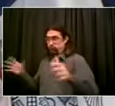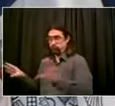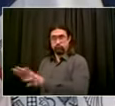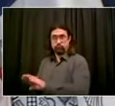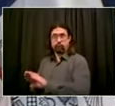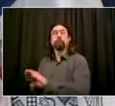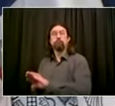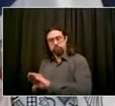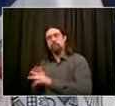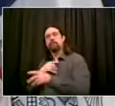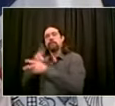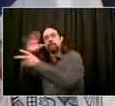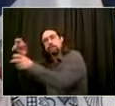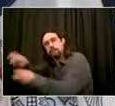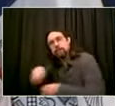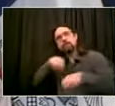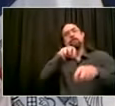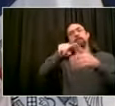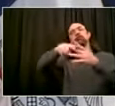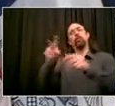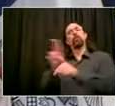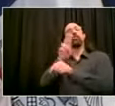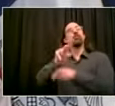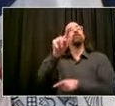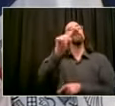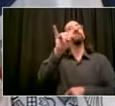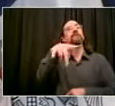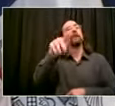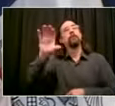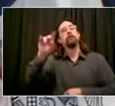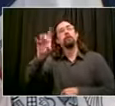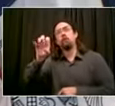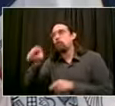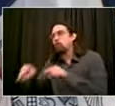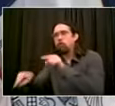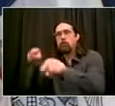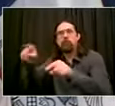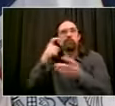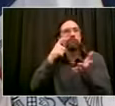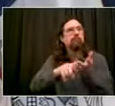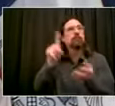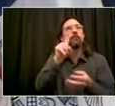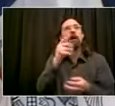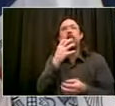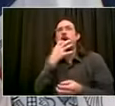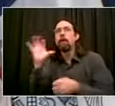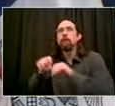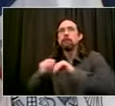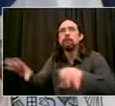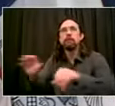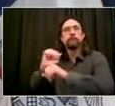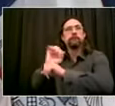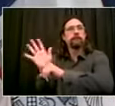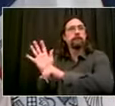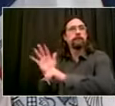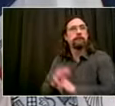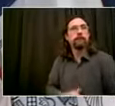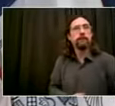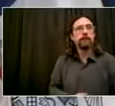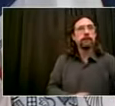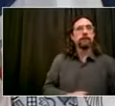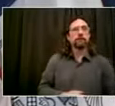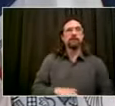high levels of testing. And Williamsburg is a good case study here. In Williamsburg, there's been a lot